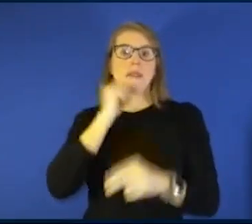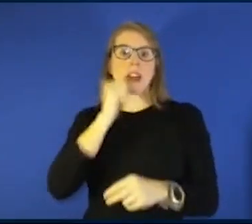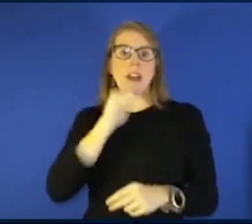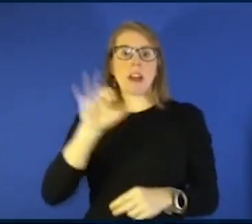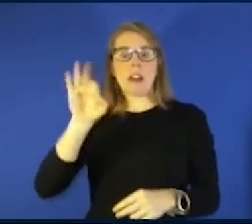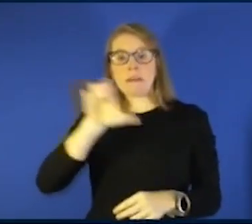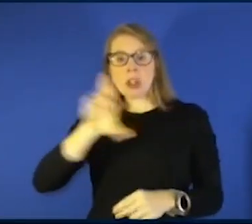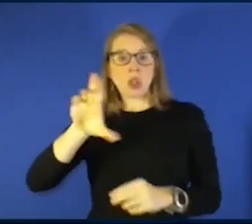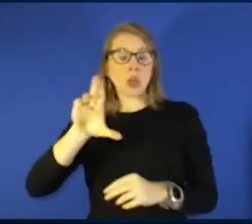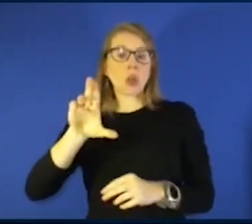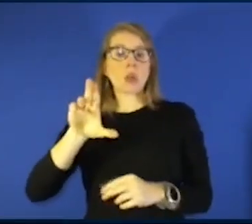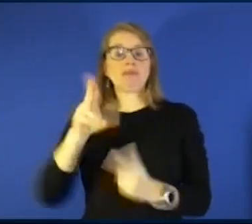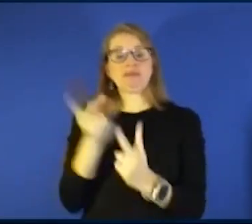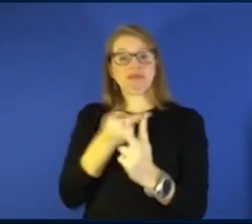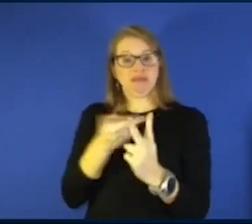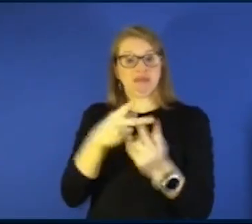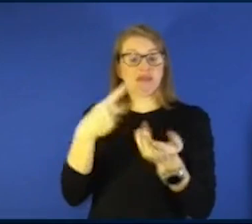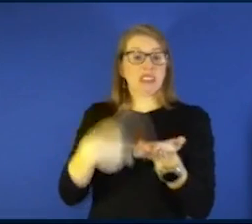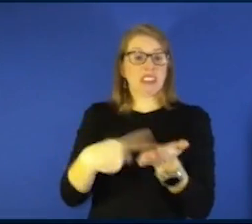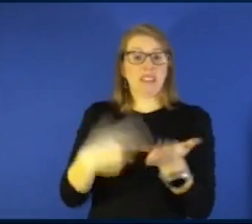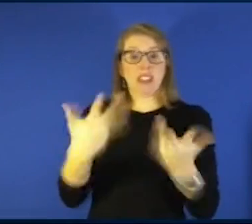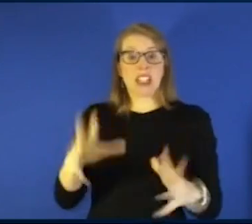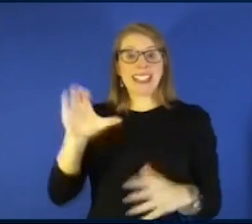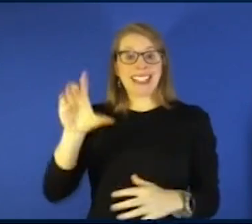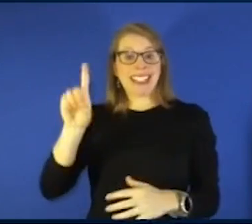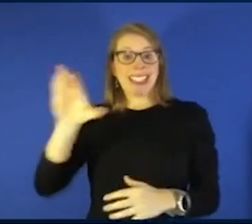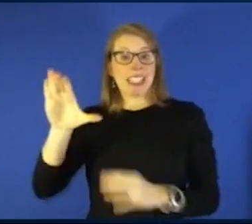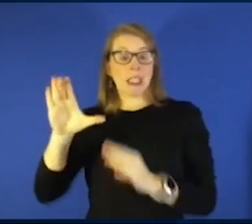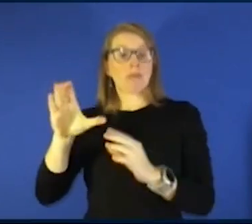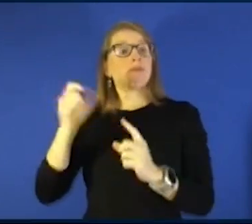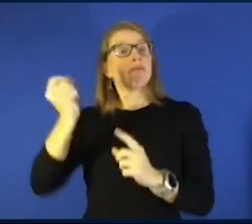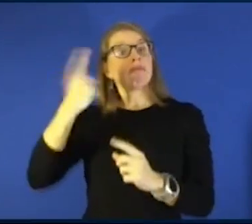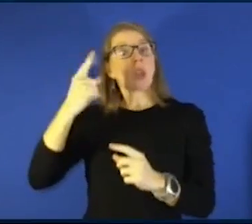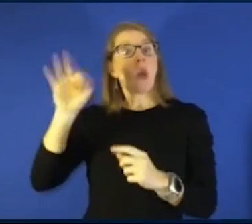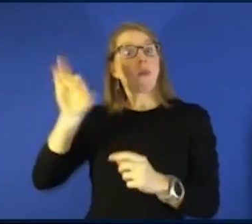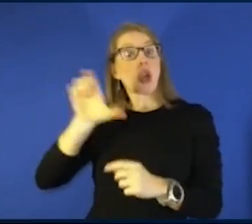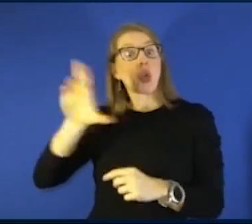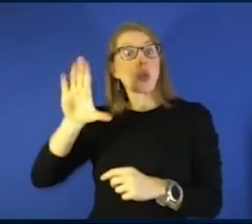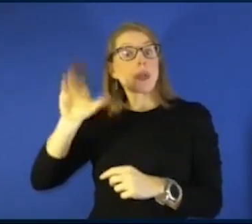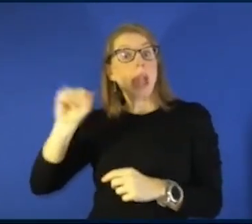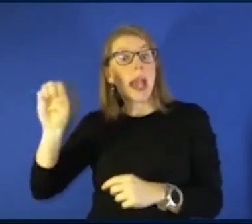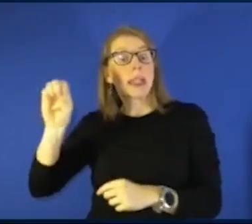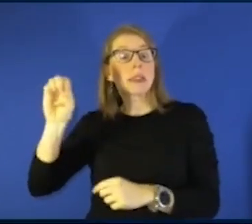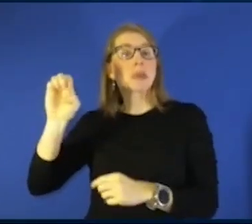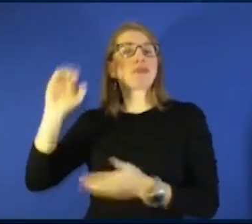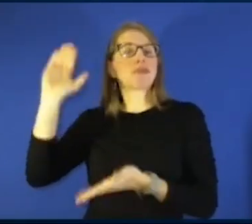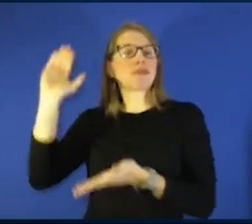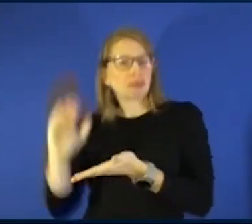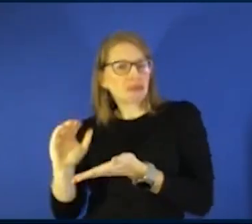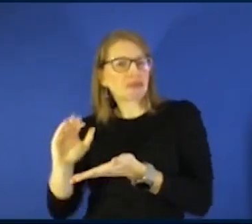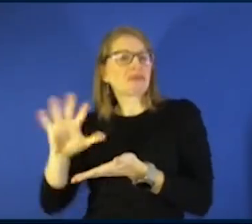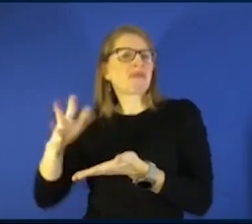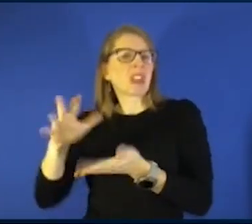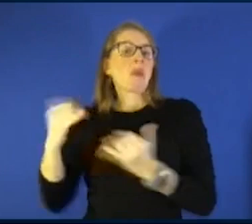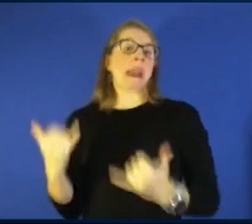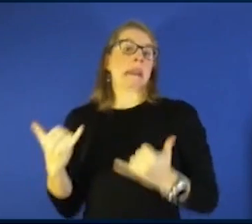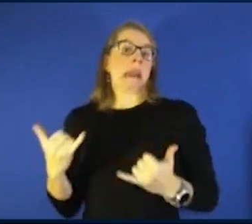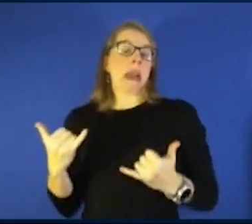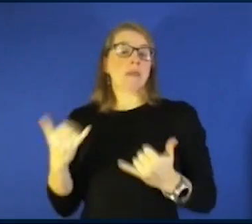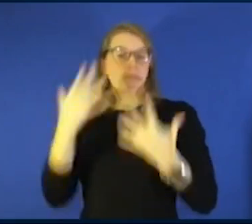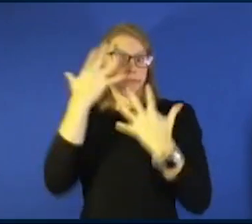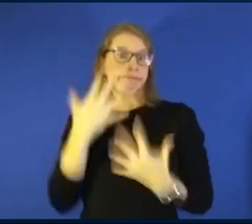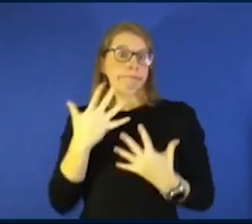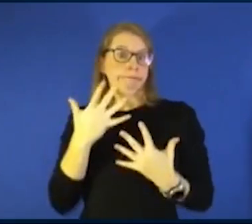Hawkinson and Stites have been talking about. The CDC says while the number of flu cases is relatively low right now, that unfortunately is starting